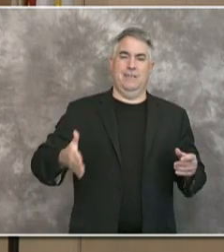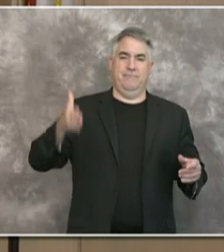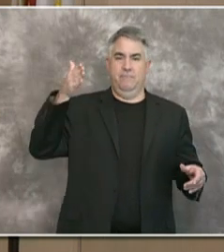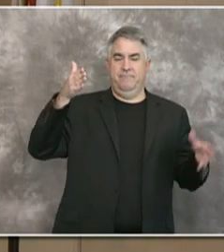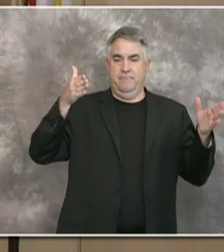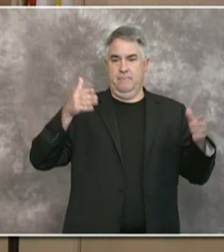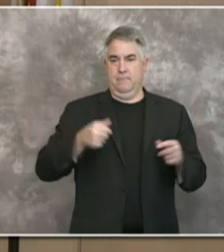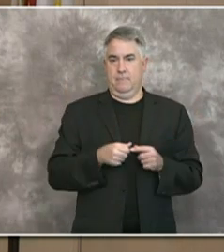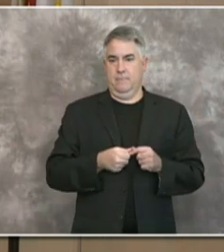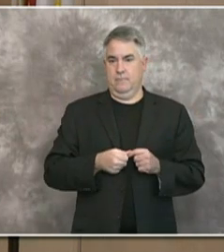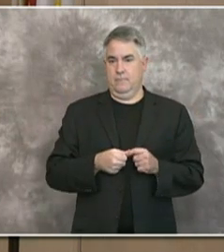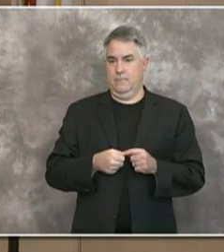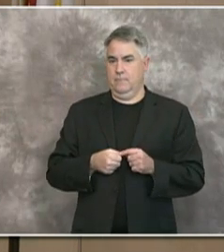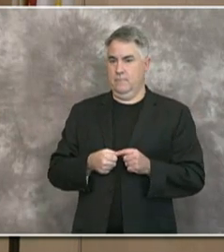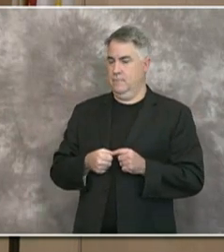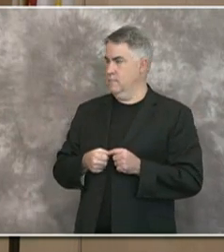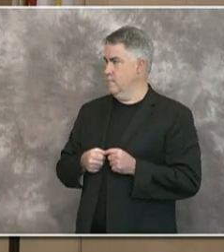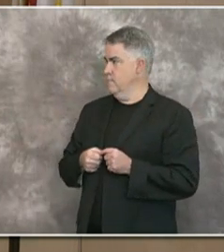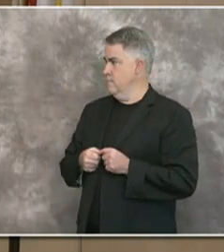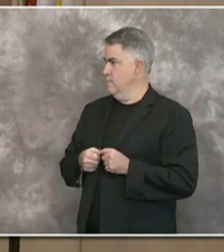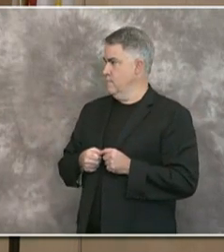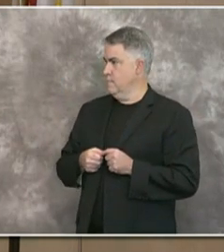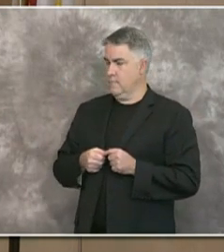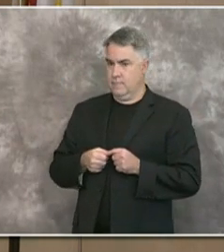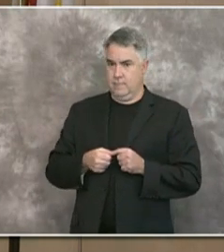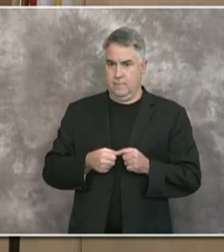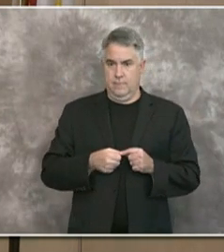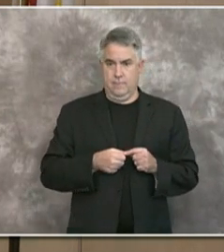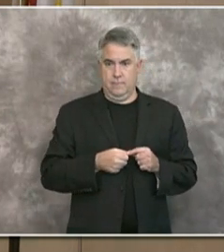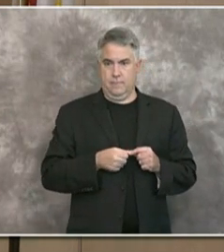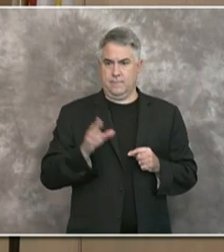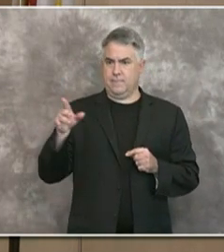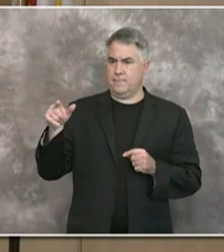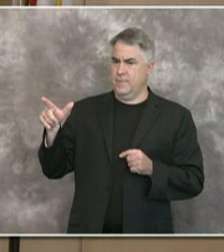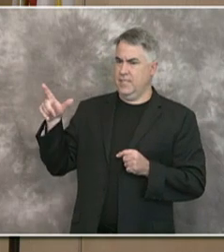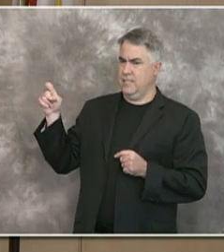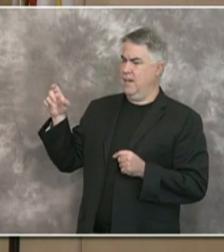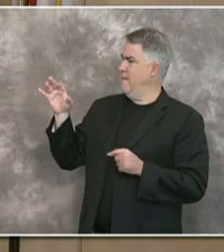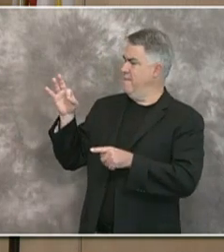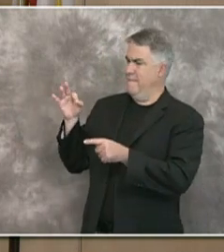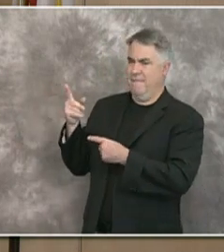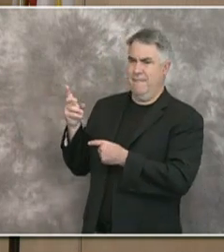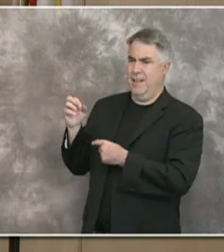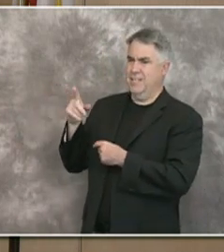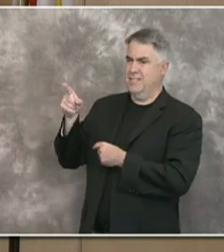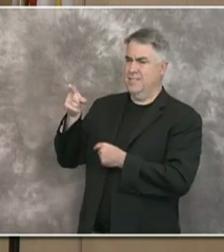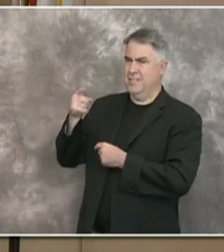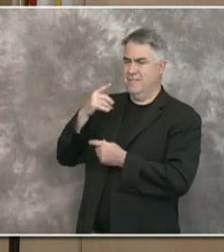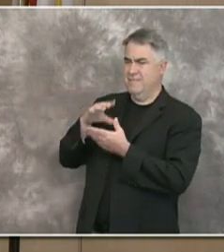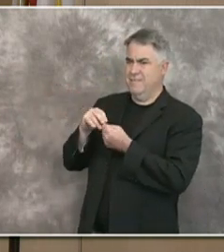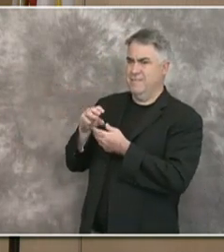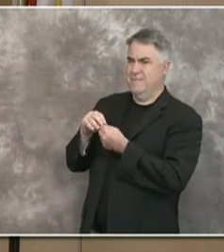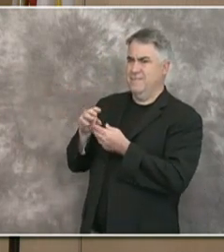Thank you. And I just wanted to clarify something that Supervisor Fletcher said earlier. He said businesses need to do temperature checks for employees coming to work.